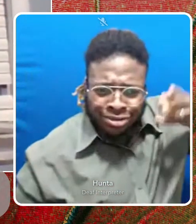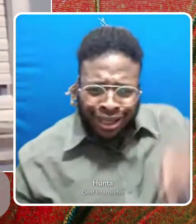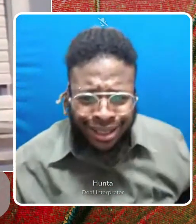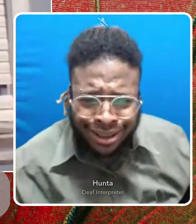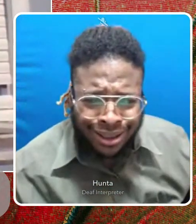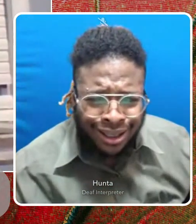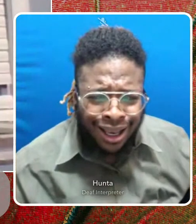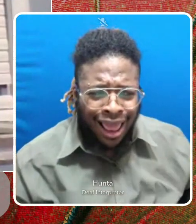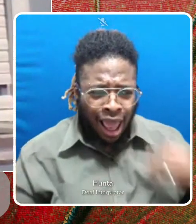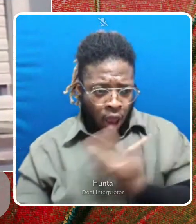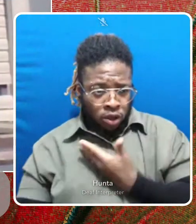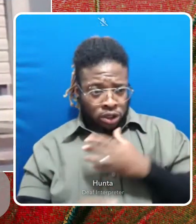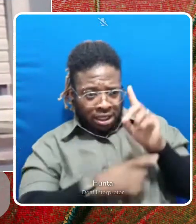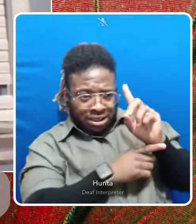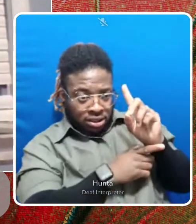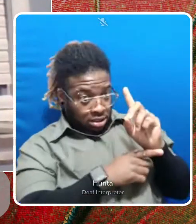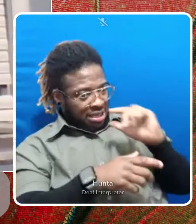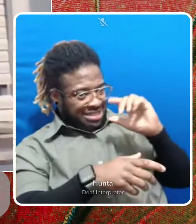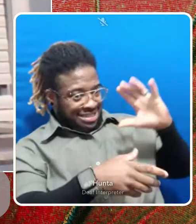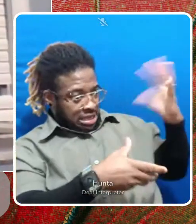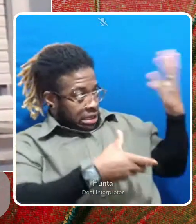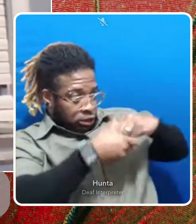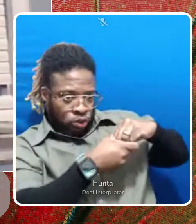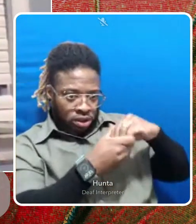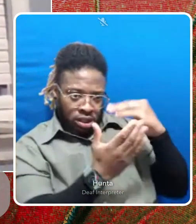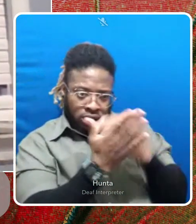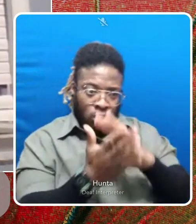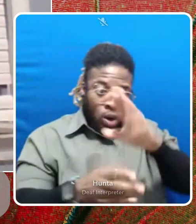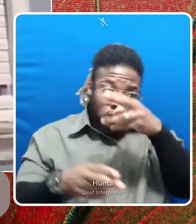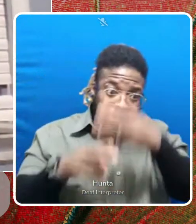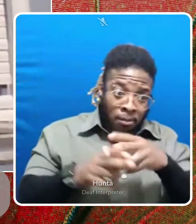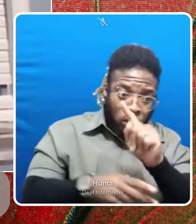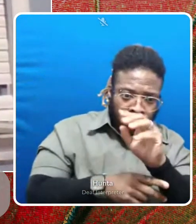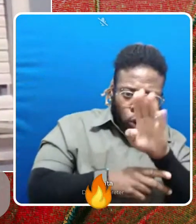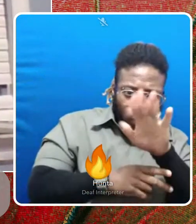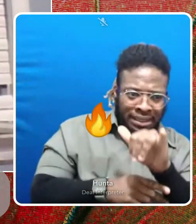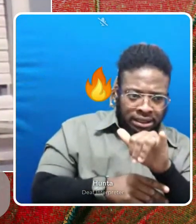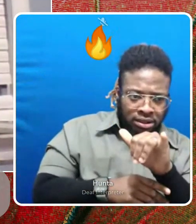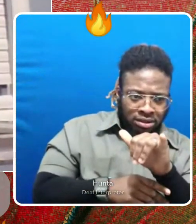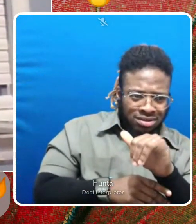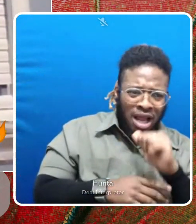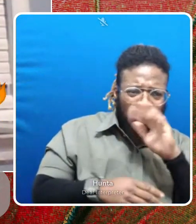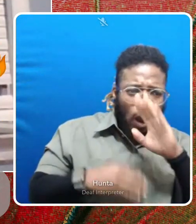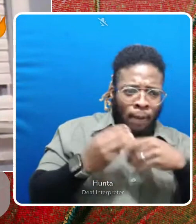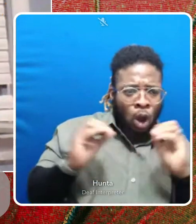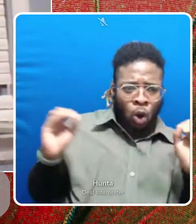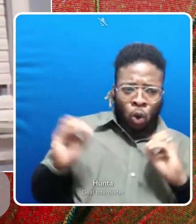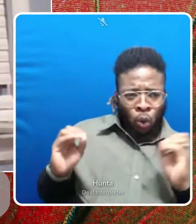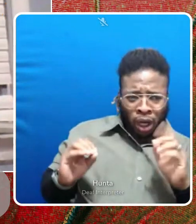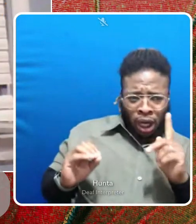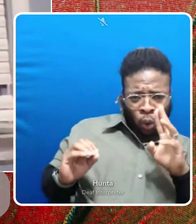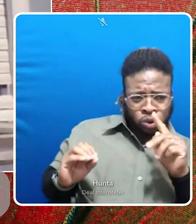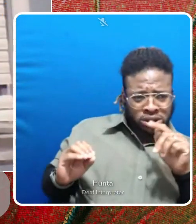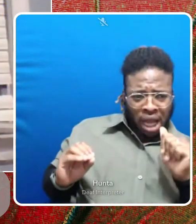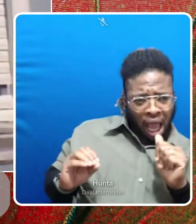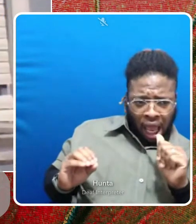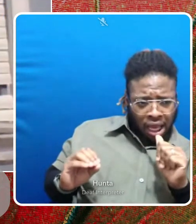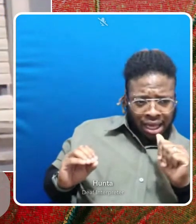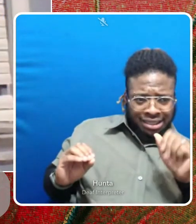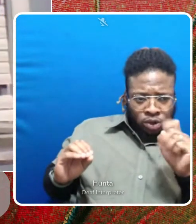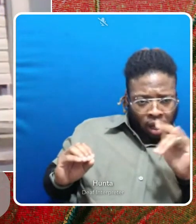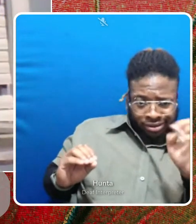Toby. This ain't your native addressing. So don't come in here and talk about no Kuta Kente. Who decided that the rawness of the ebonic